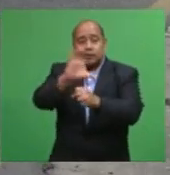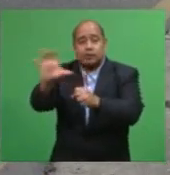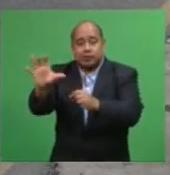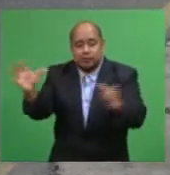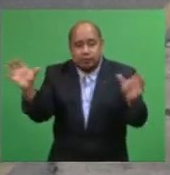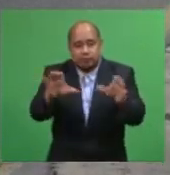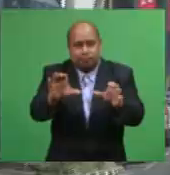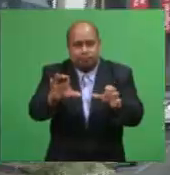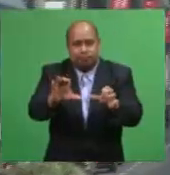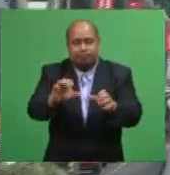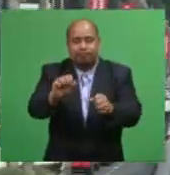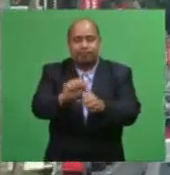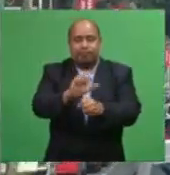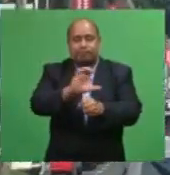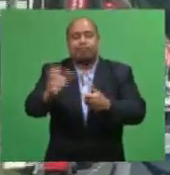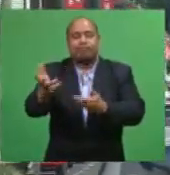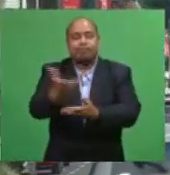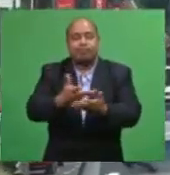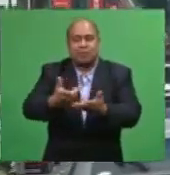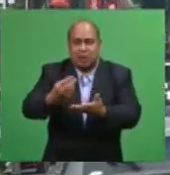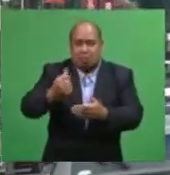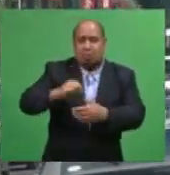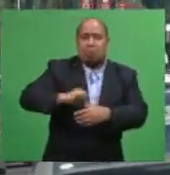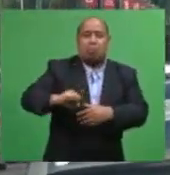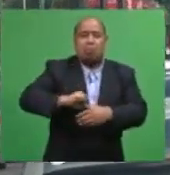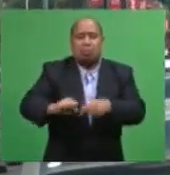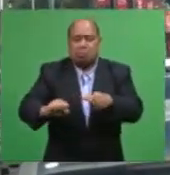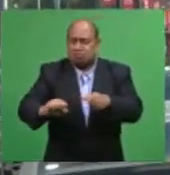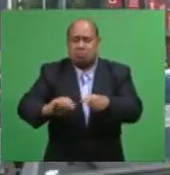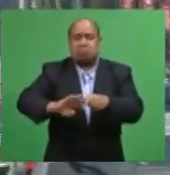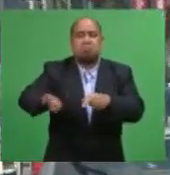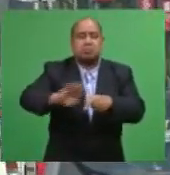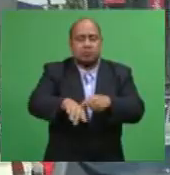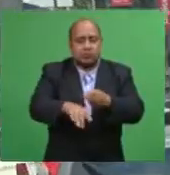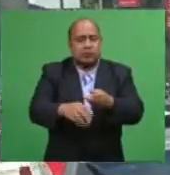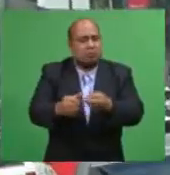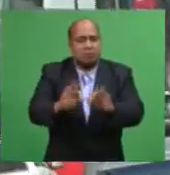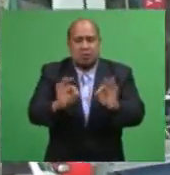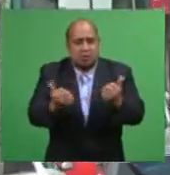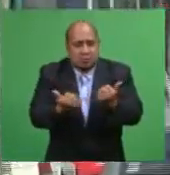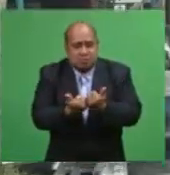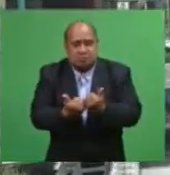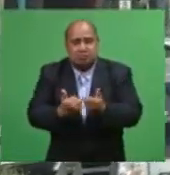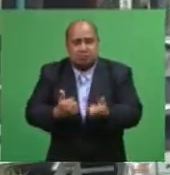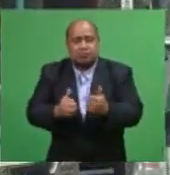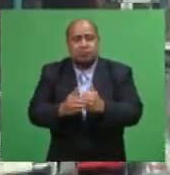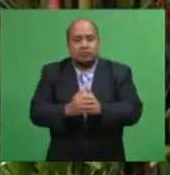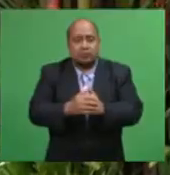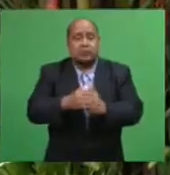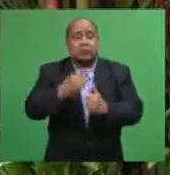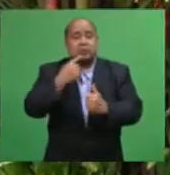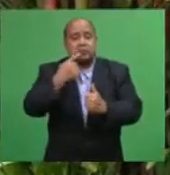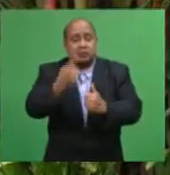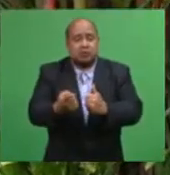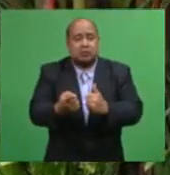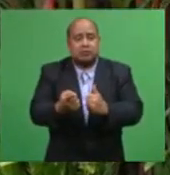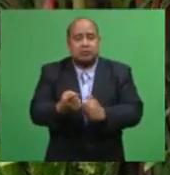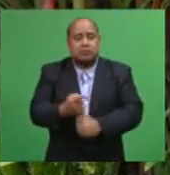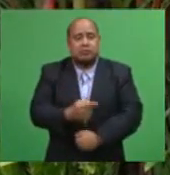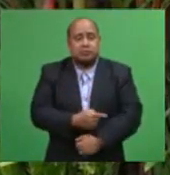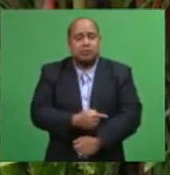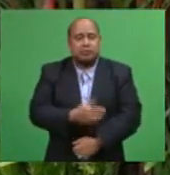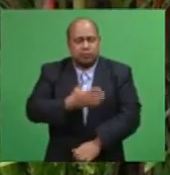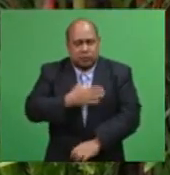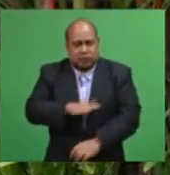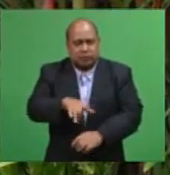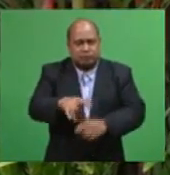to agree on the law itself. But as I have said earlier on, and I want to reiterate, that the